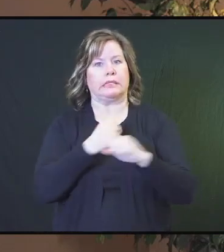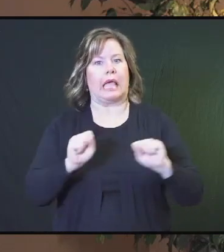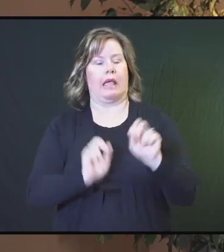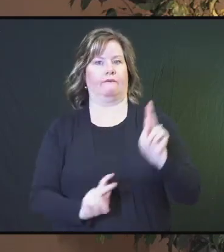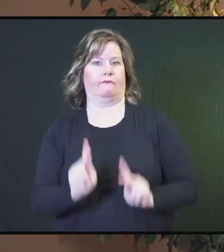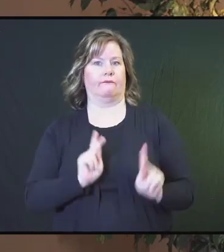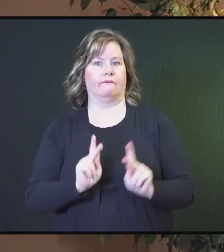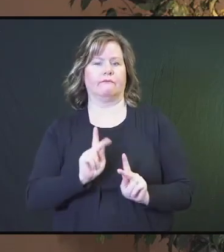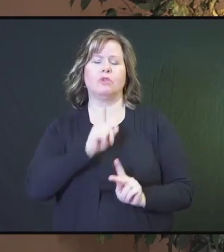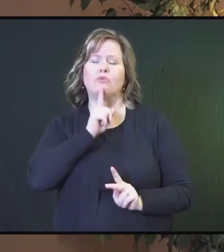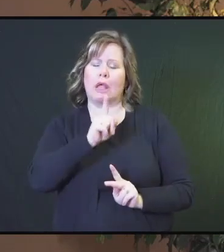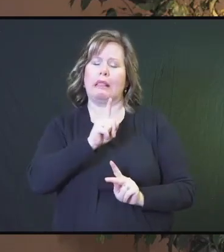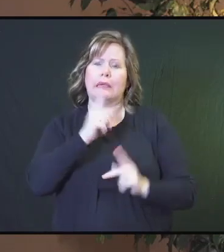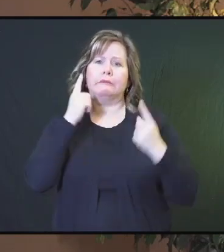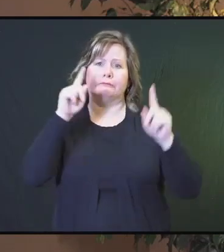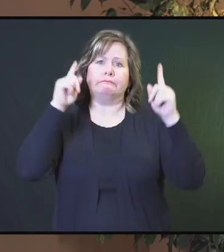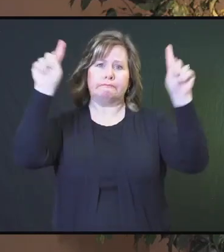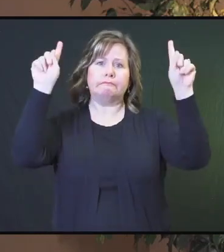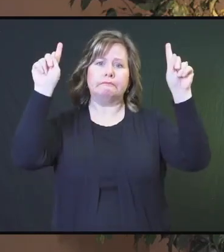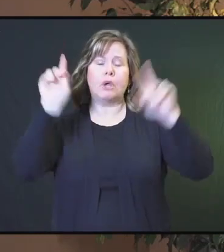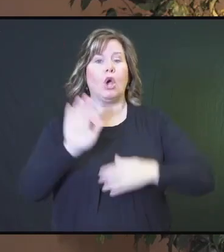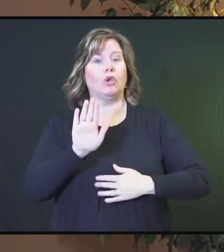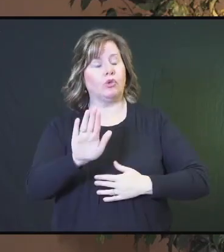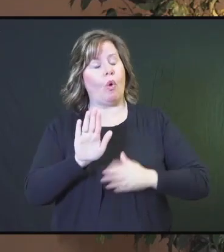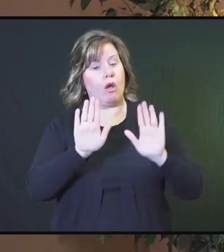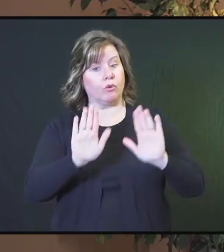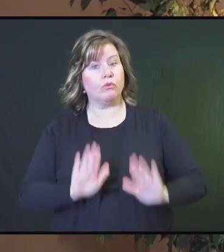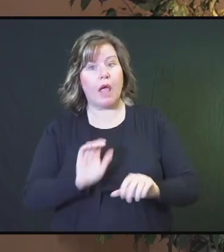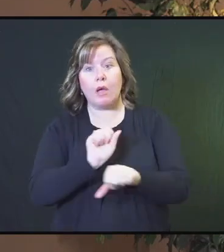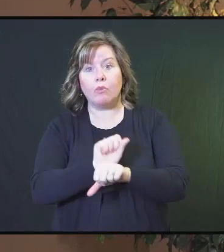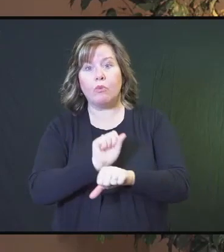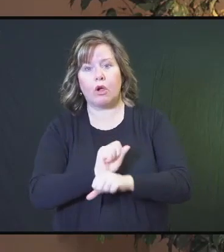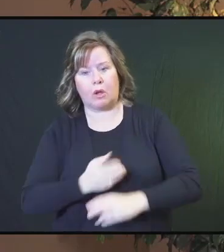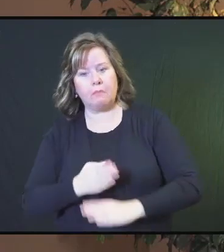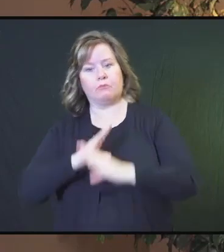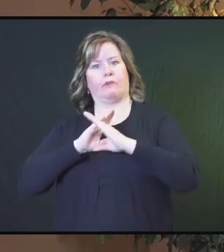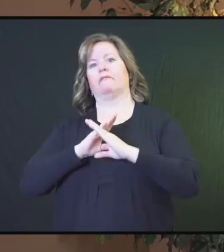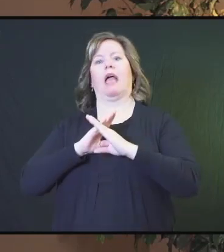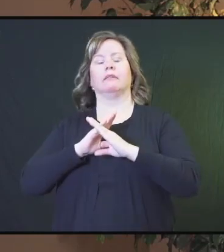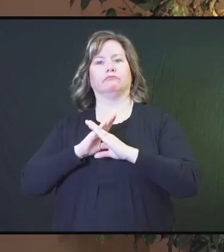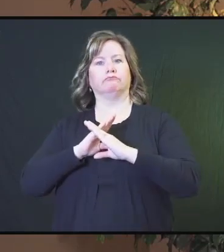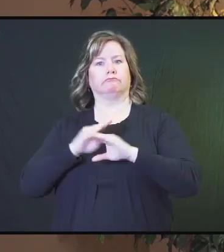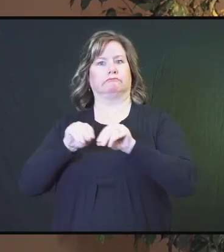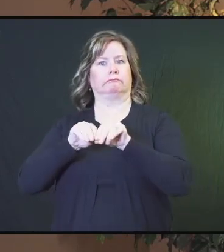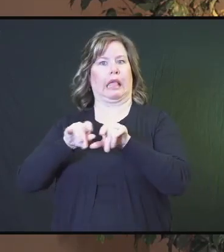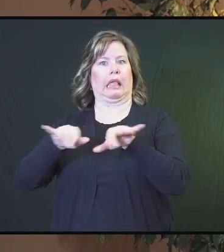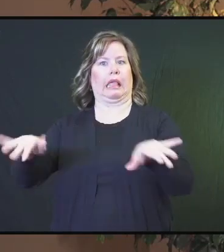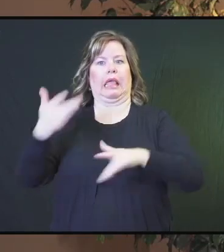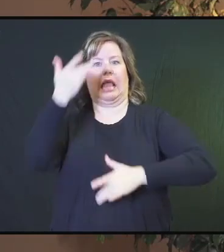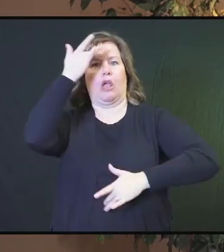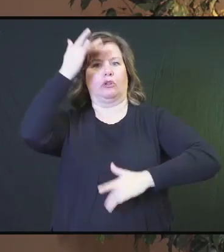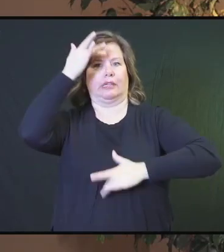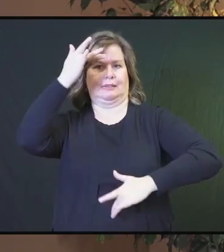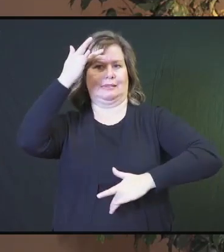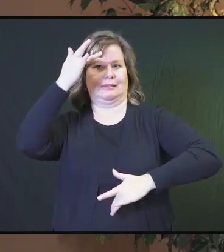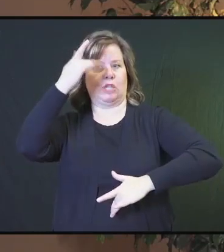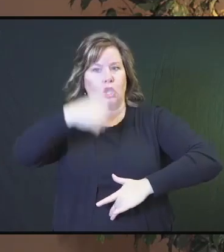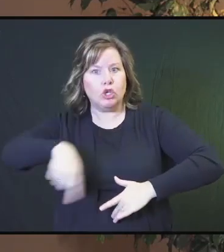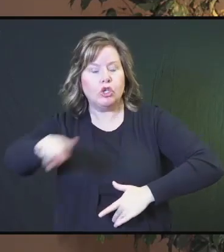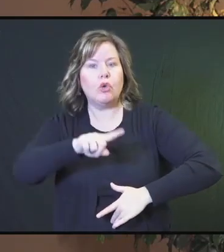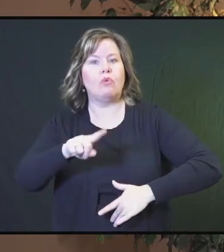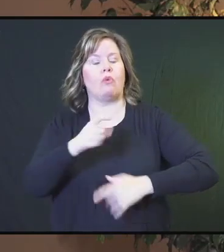effect. Your great work is preventing illness and has saved lives. Thank you for your sacrifice. It's been very